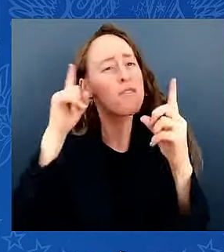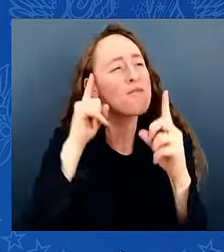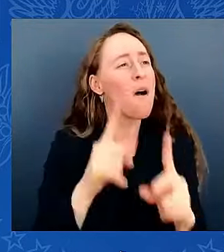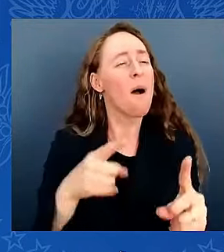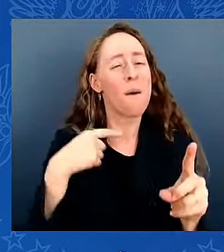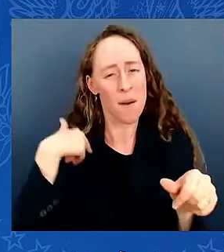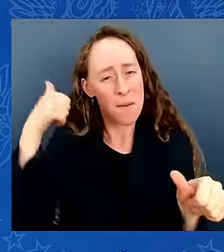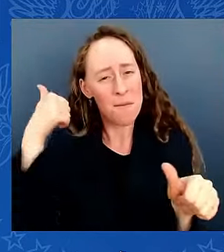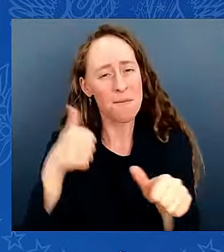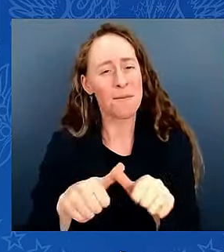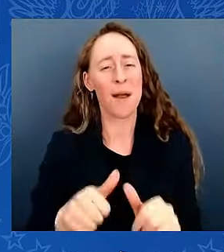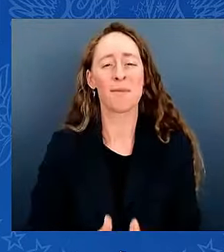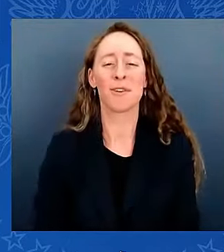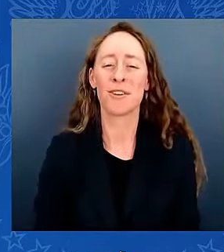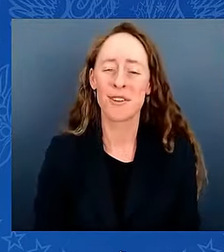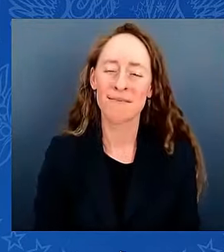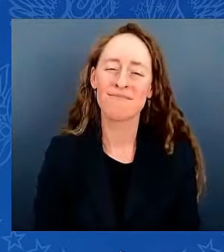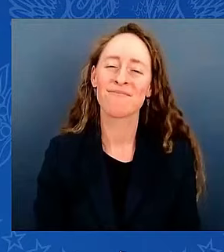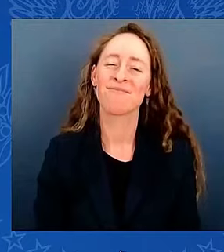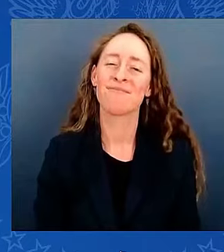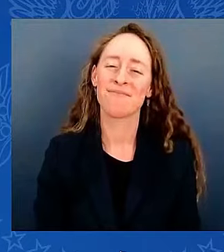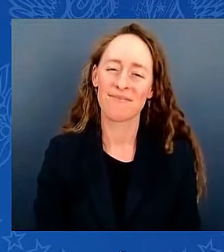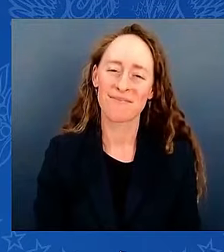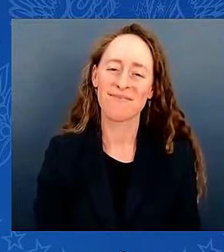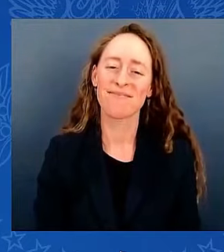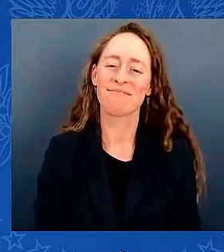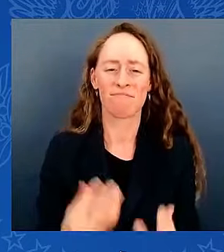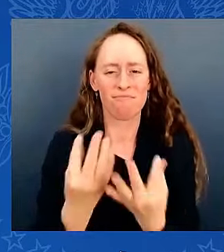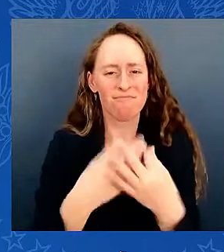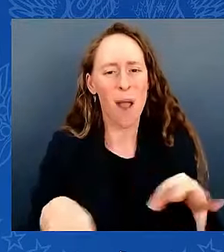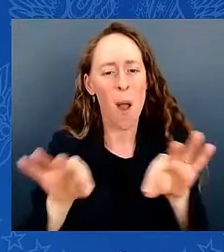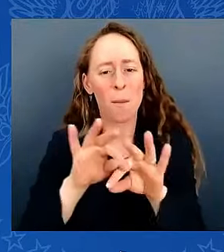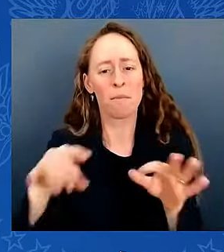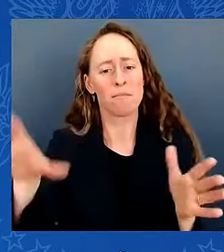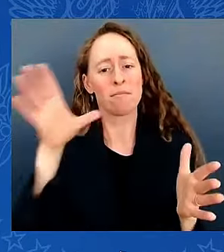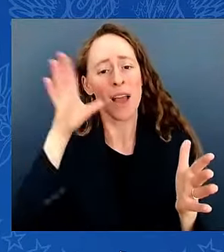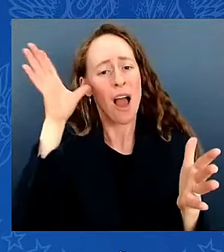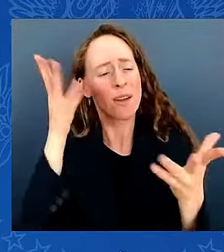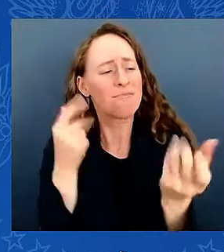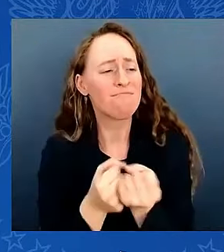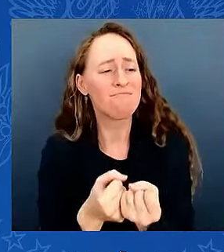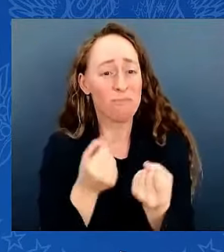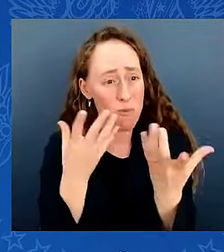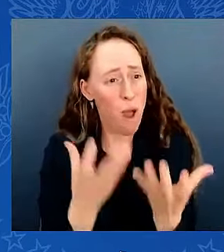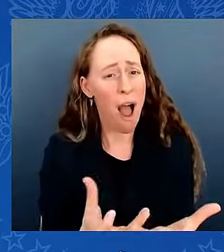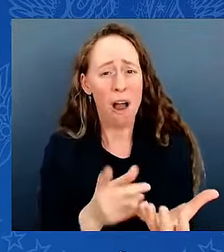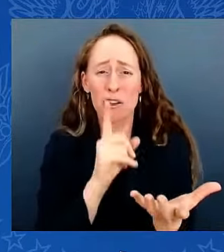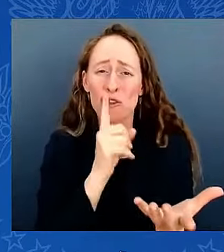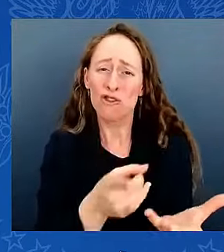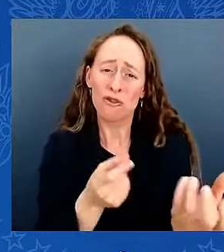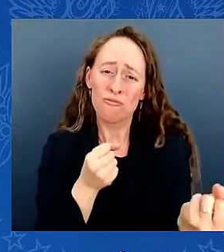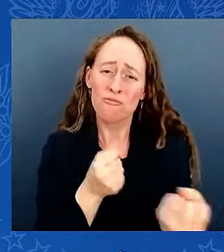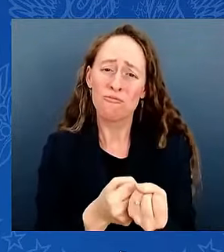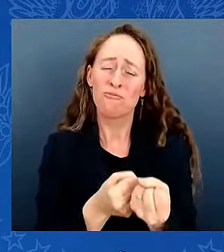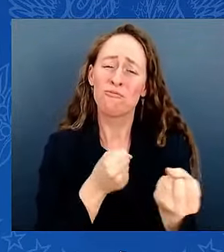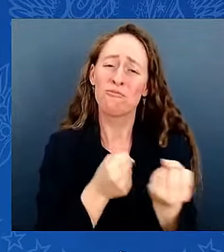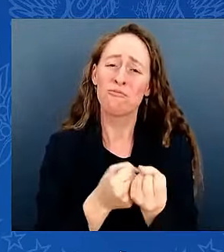those dreams. And no matter how impossible they might seem, my parents have always believed in